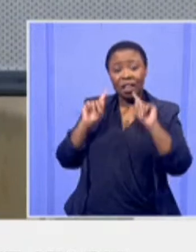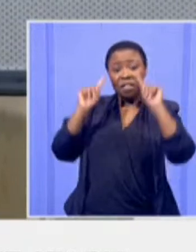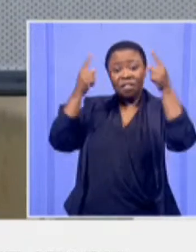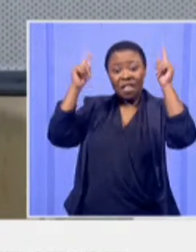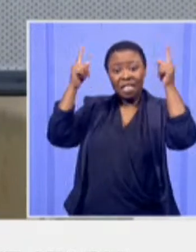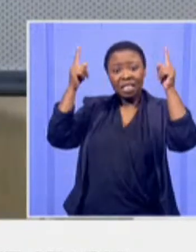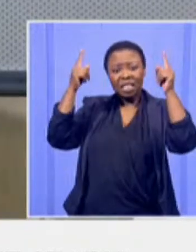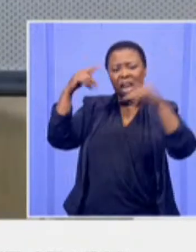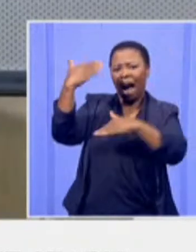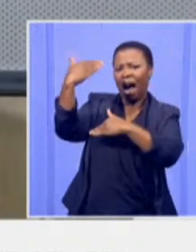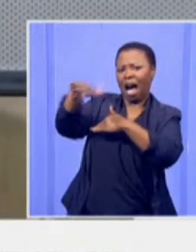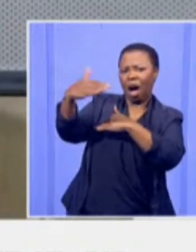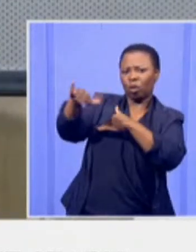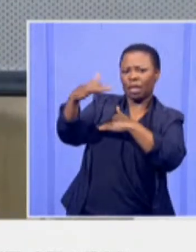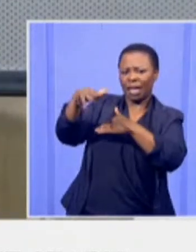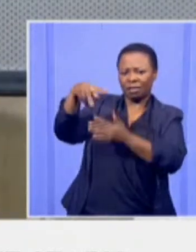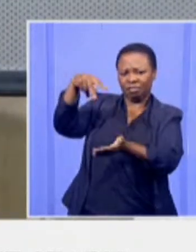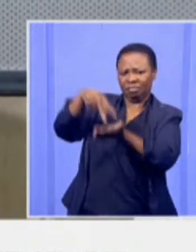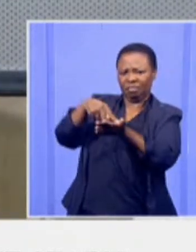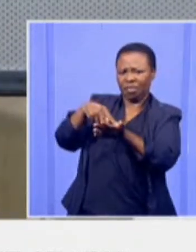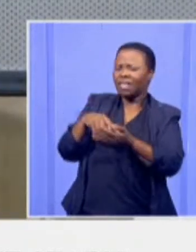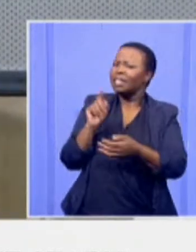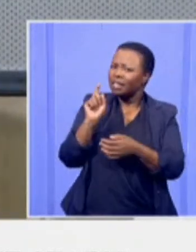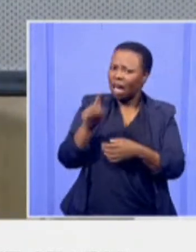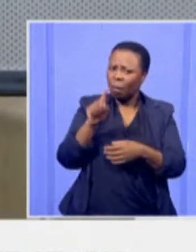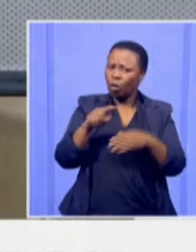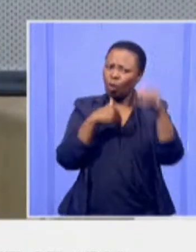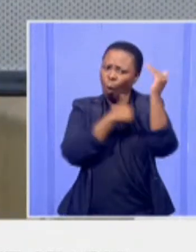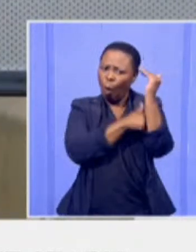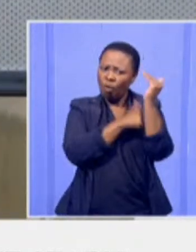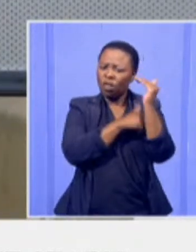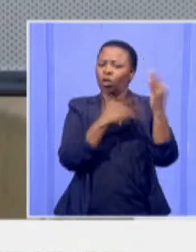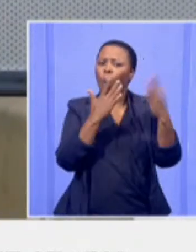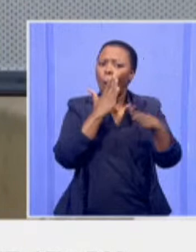of being in their offices or workstations?